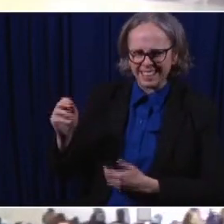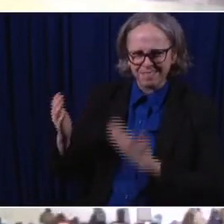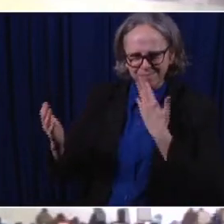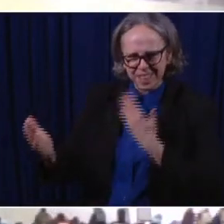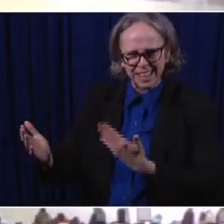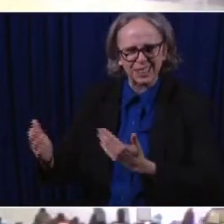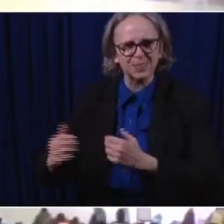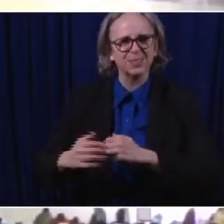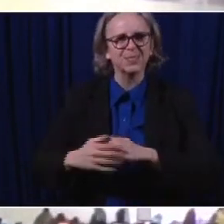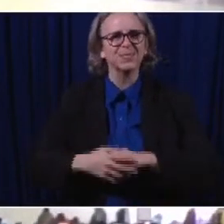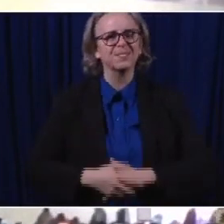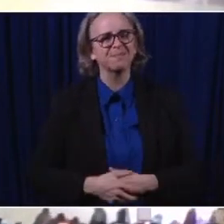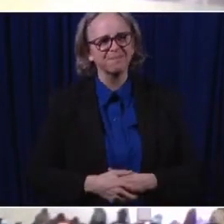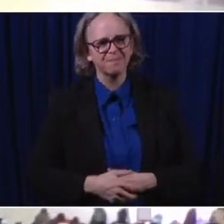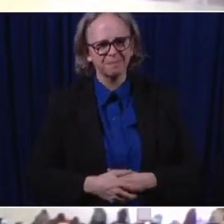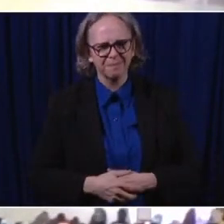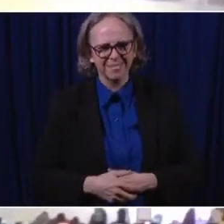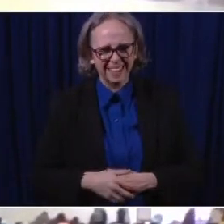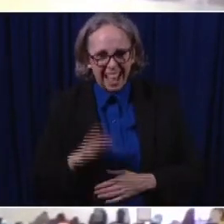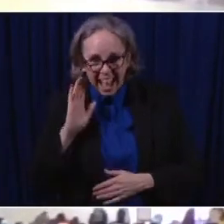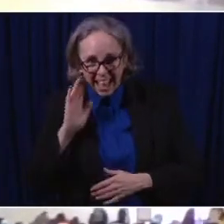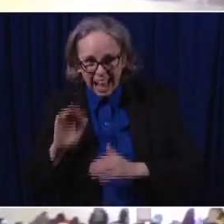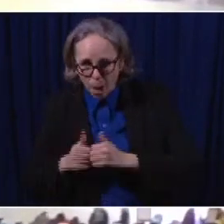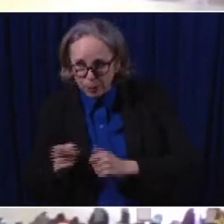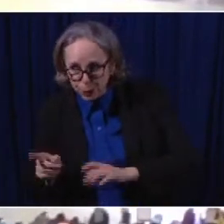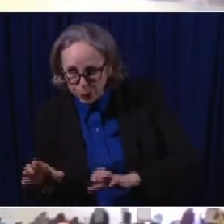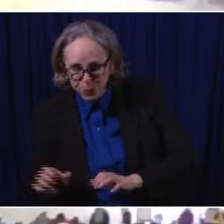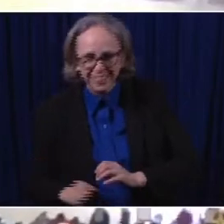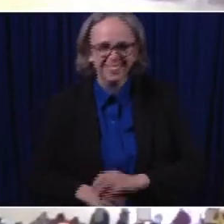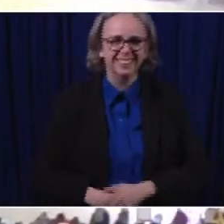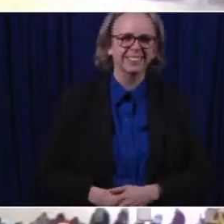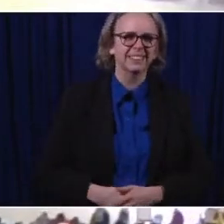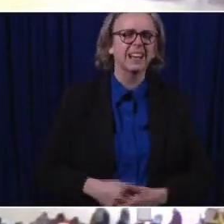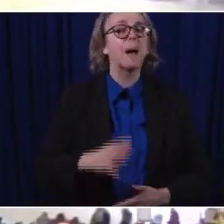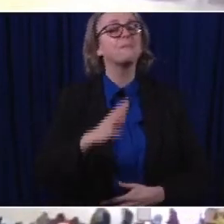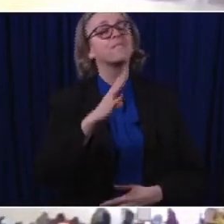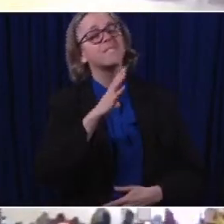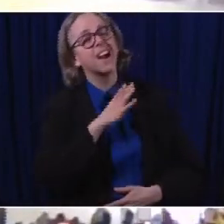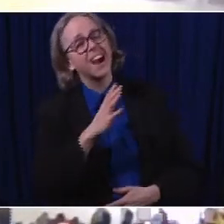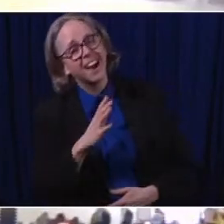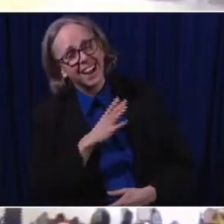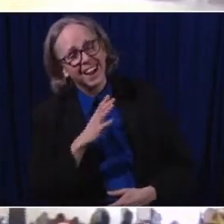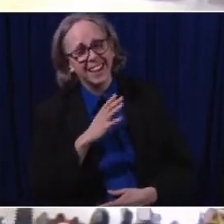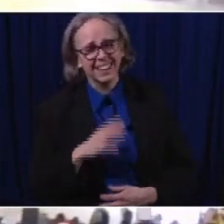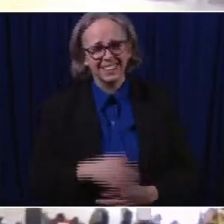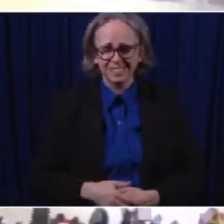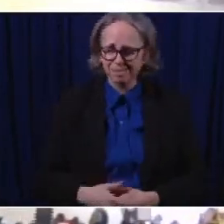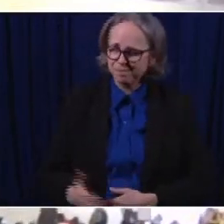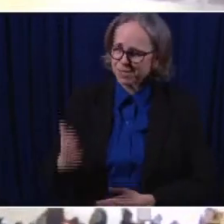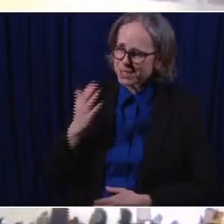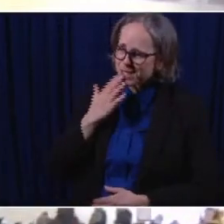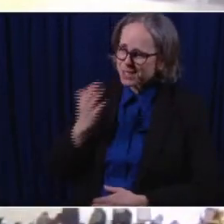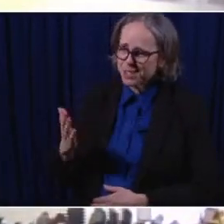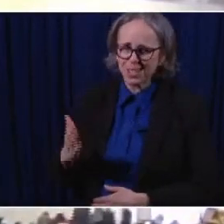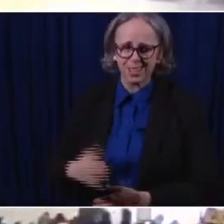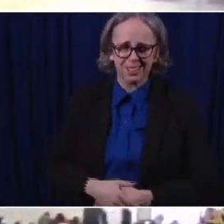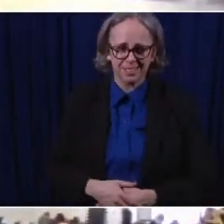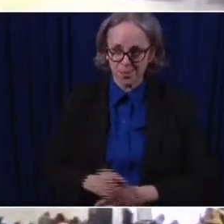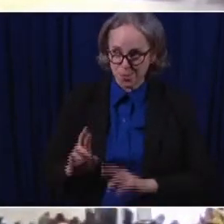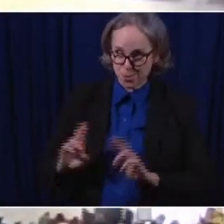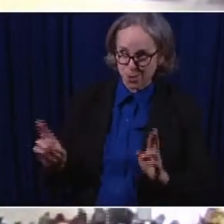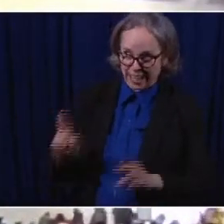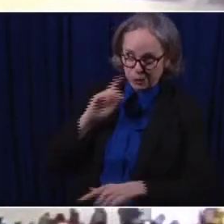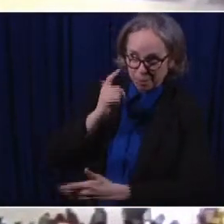How are you doing? Doing okay? I'm doing fine. All right. All right. You Happy ready? about getting your vaccination.